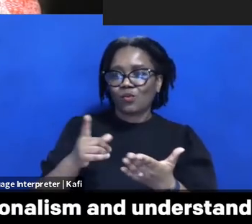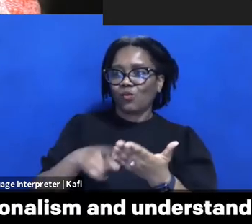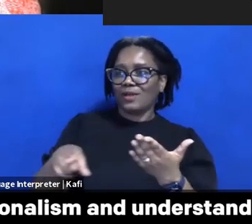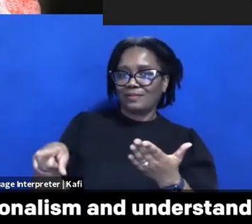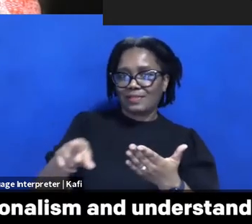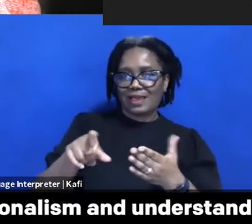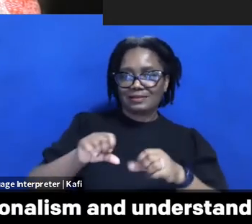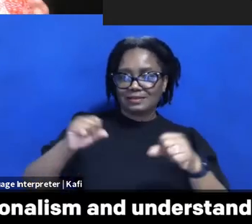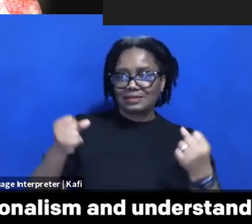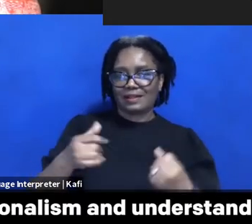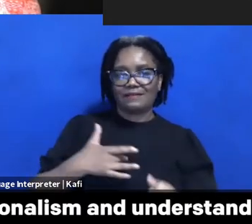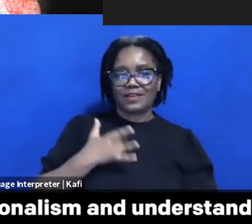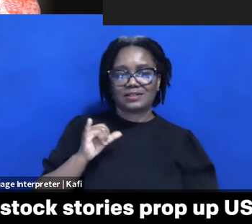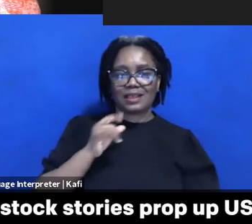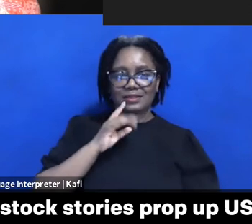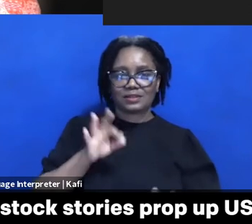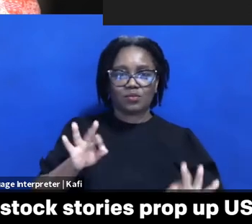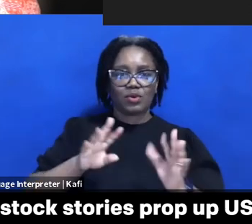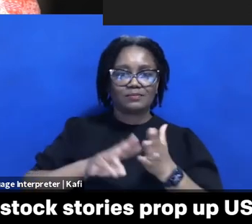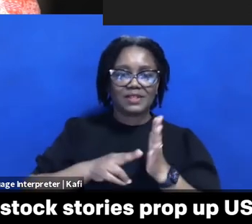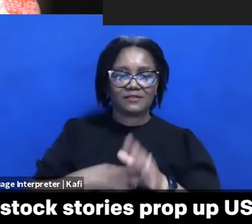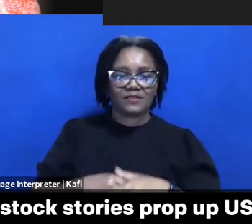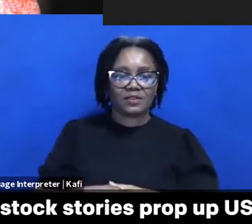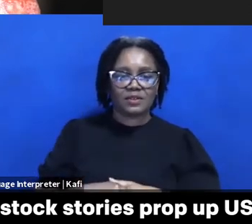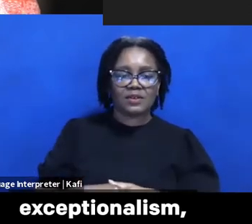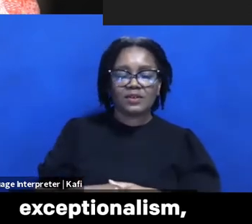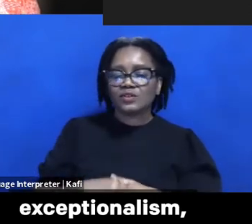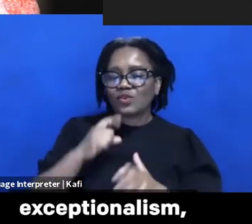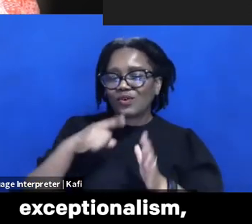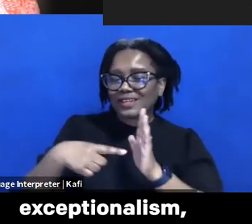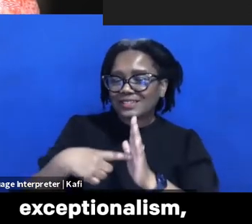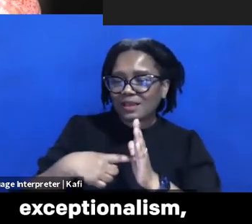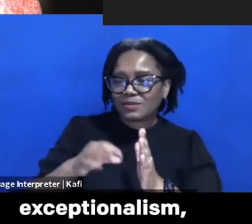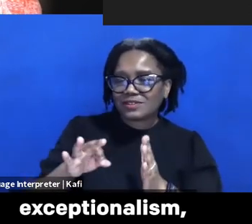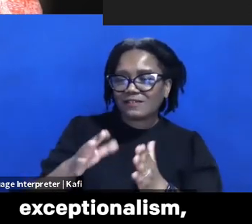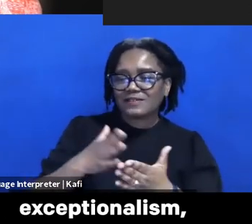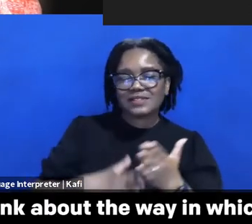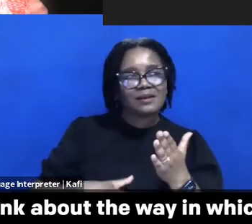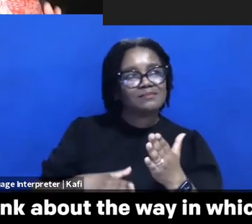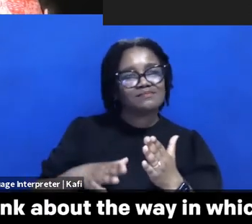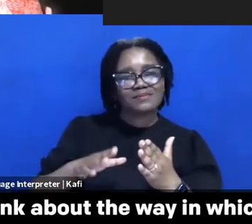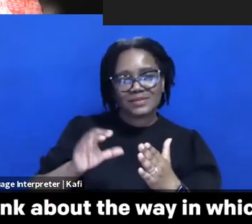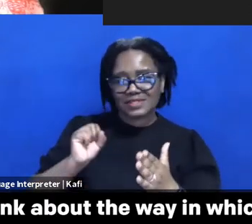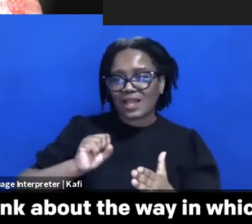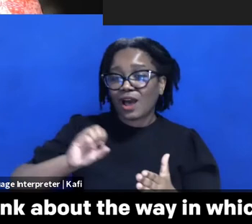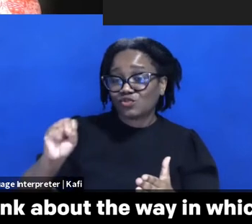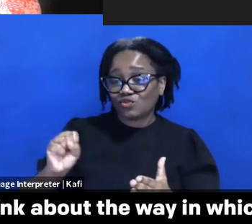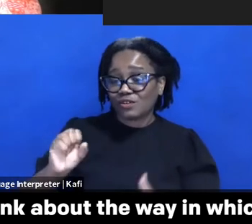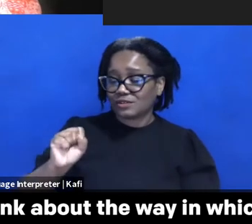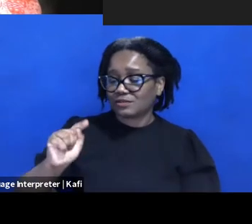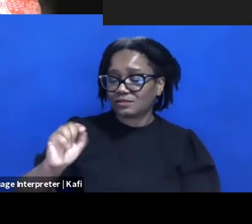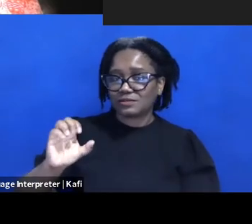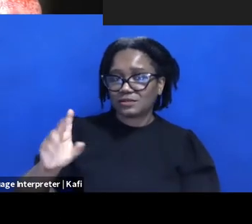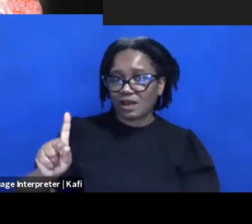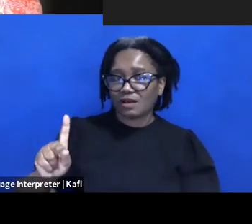US exceptionalism and understanding how stock stories prop up US exceptionalism, we think about the way in